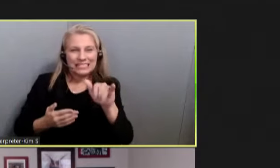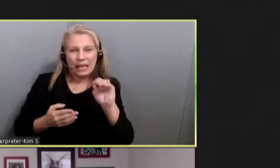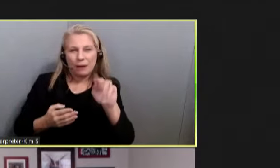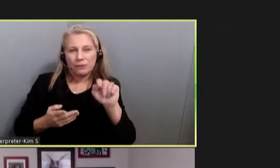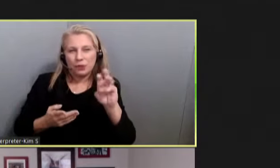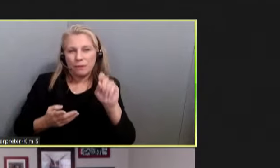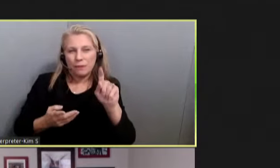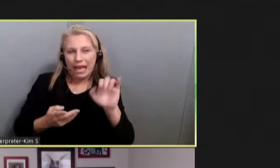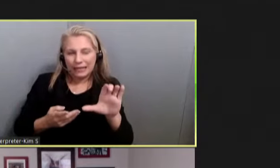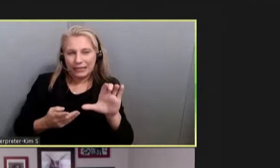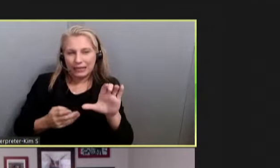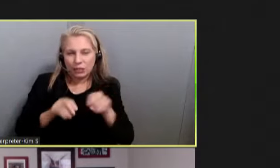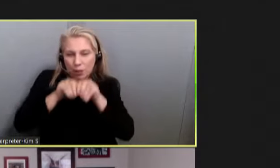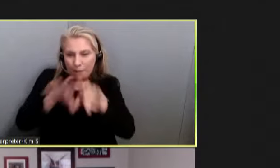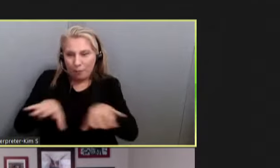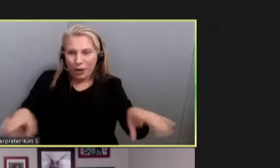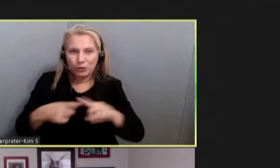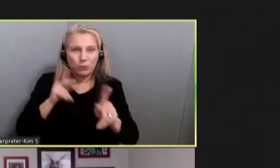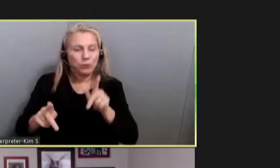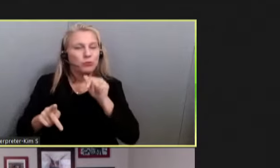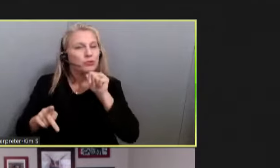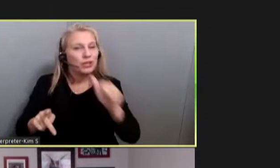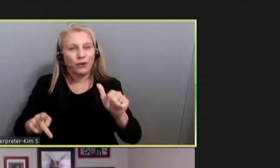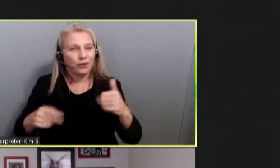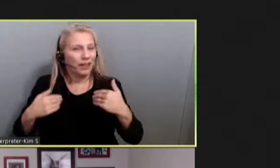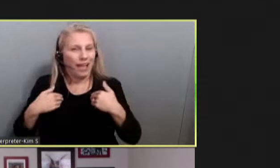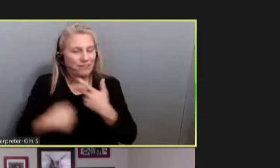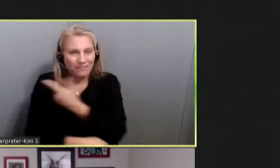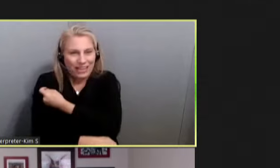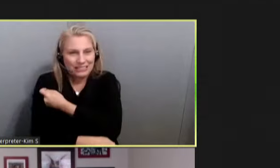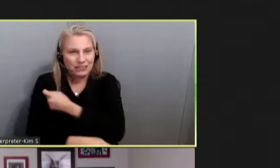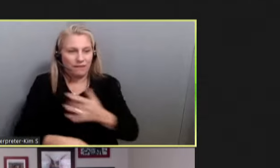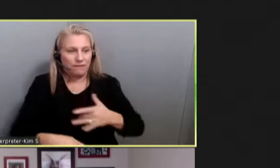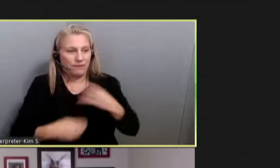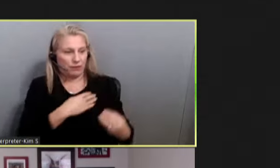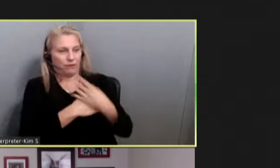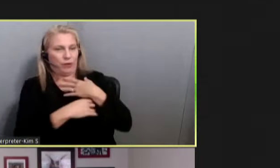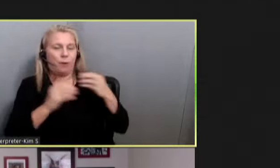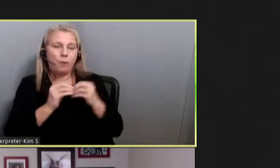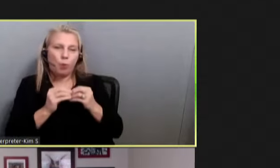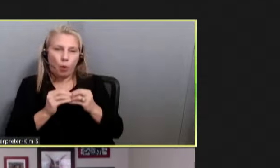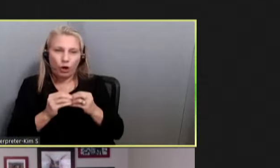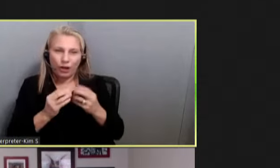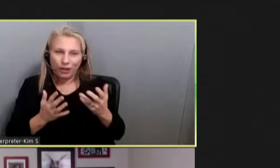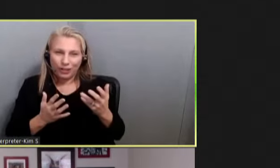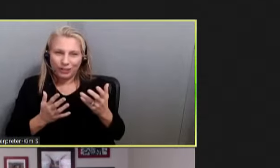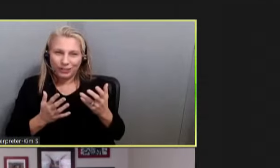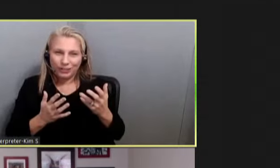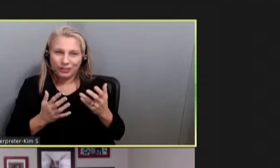it to the unvaccinated who feel more effects of it?